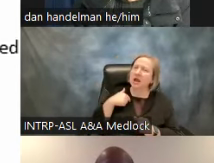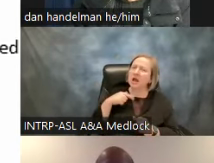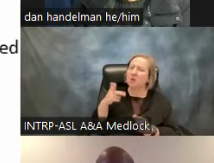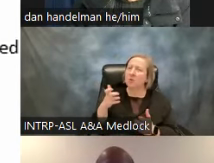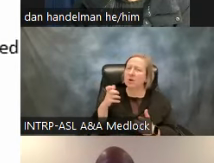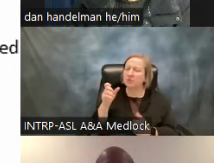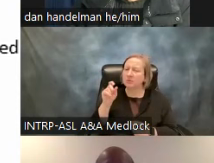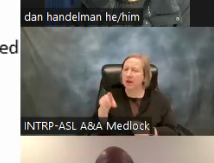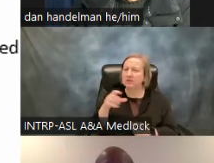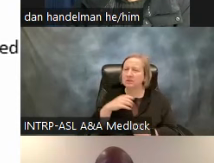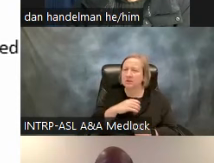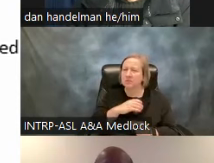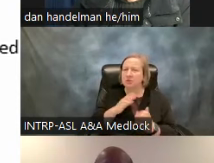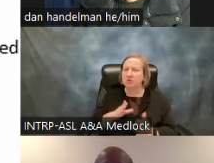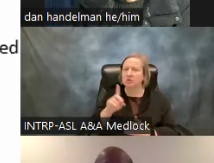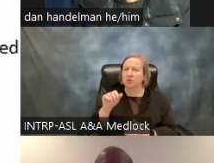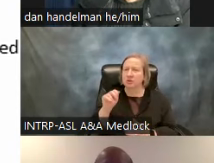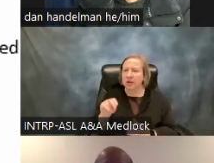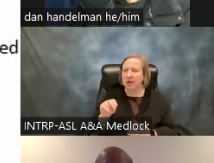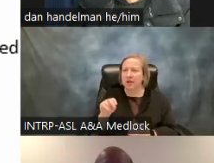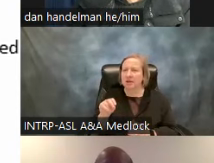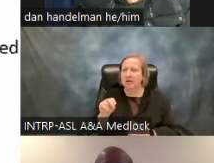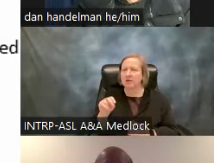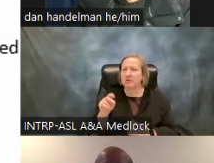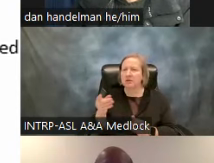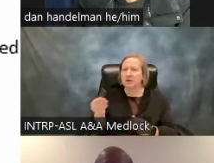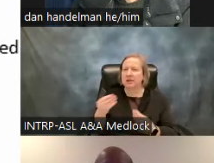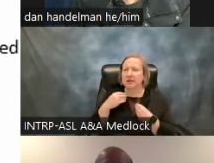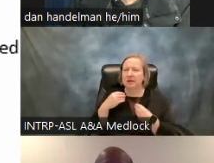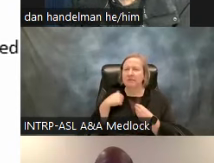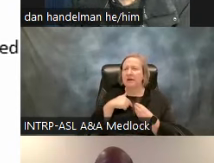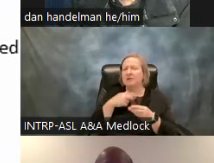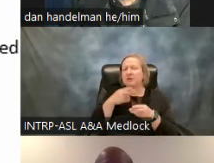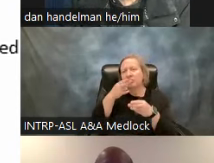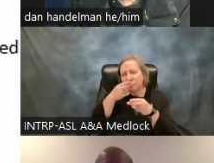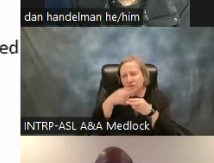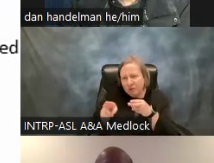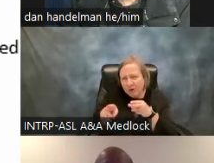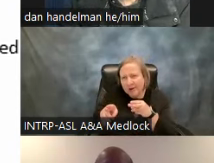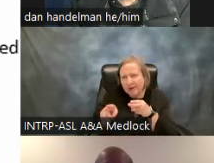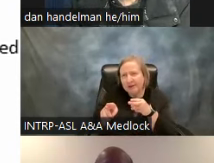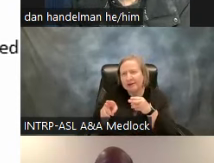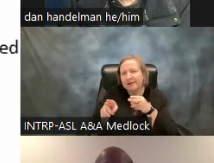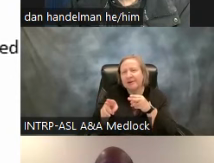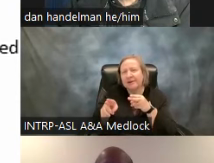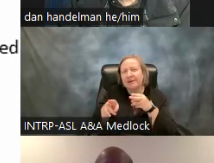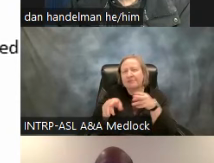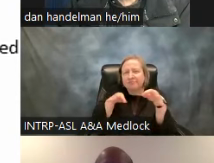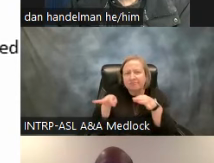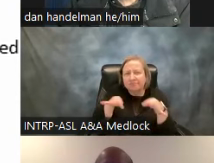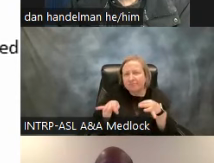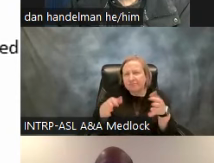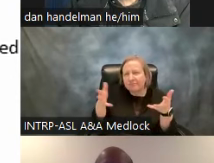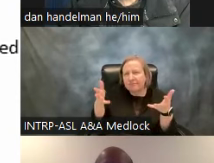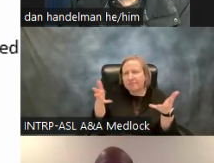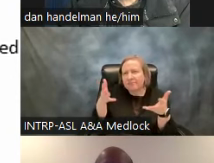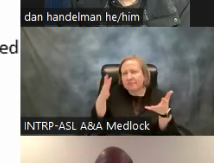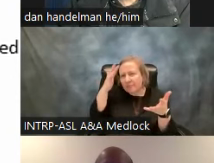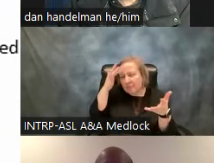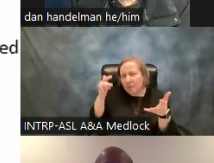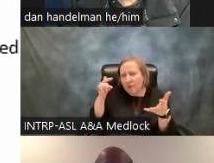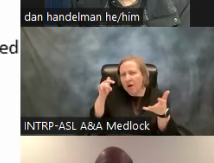ask Commissioner Dan to just give us a very short explanation as to why this